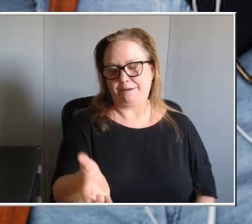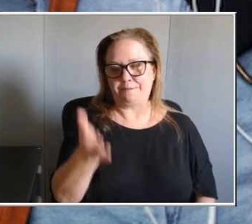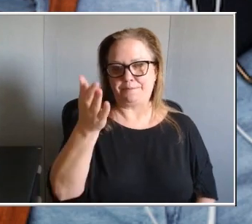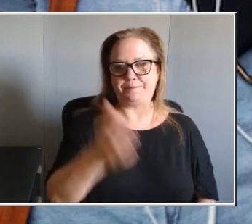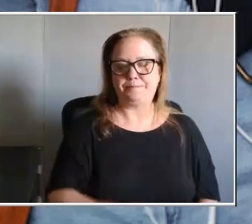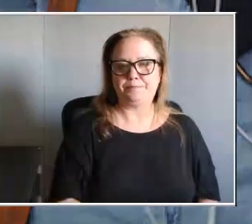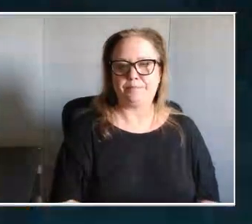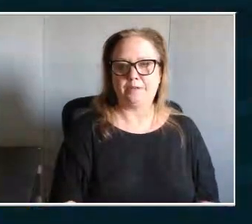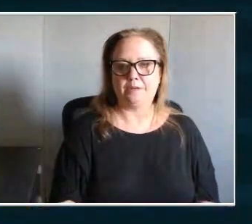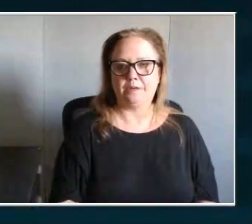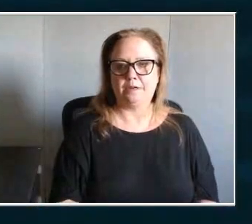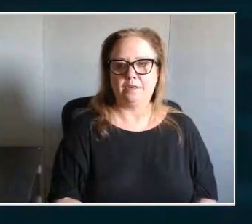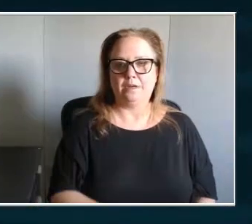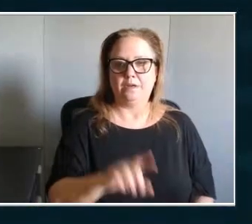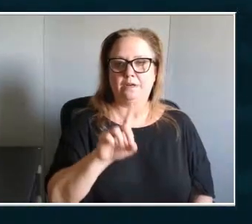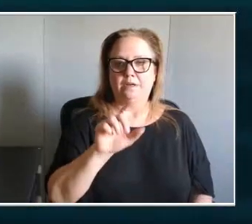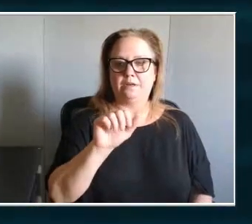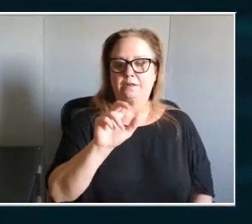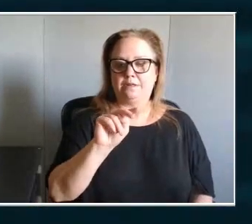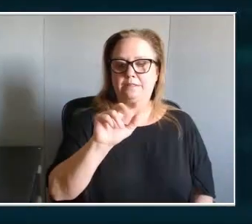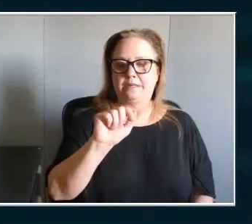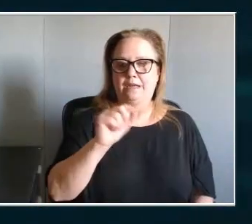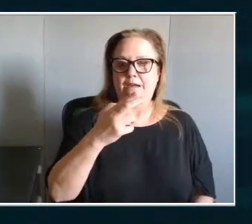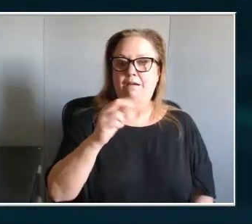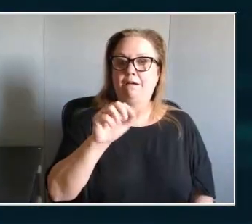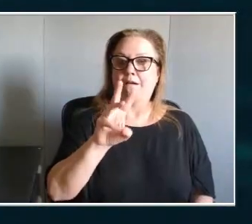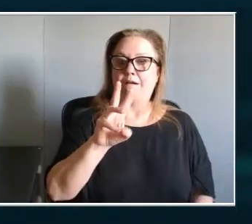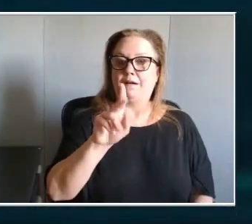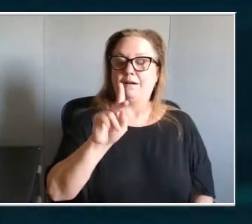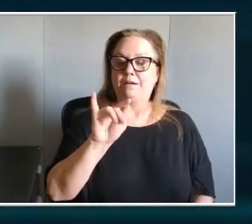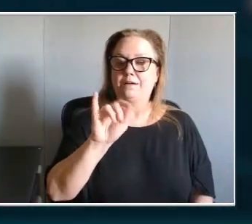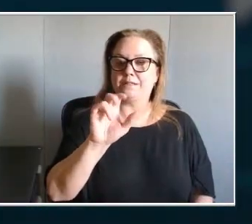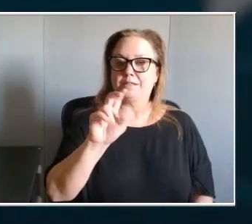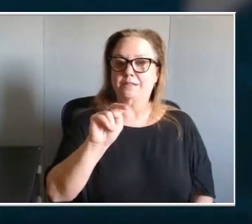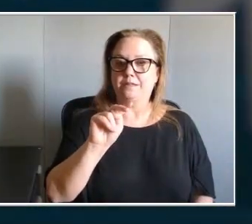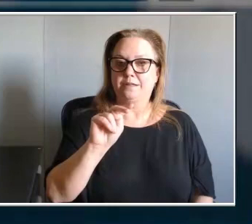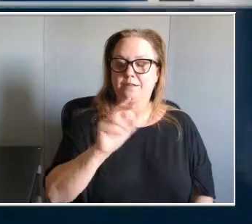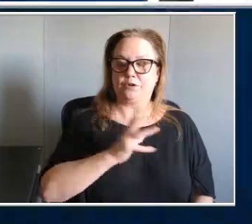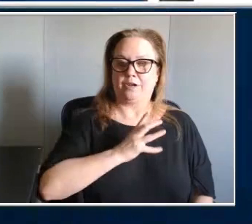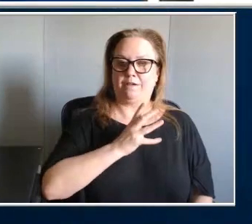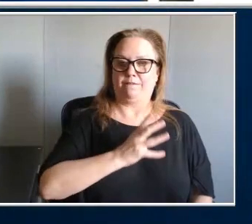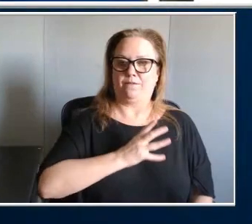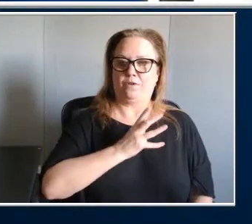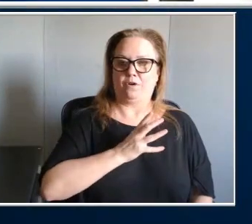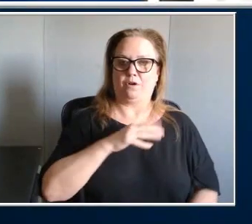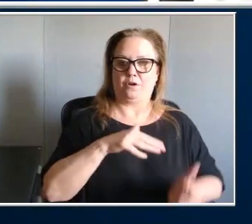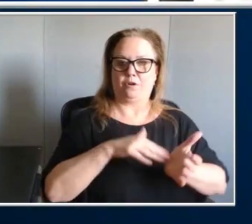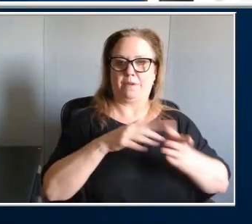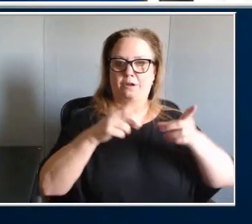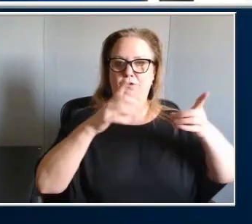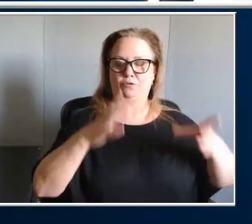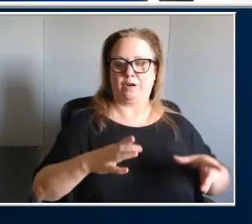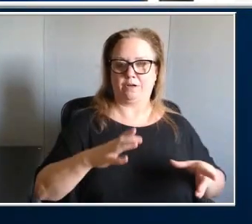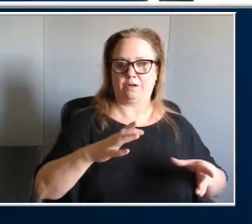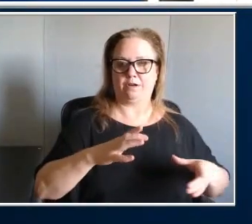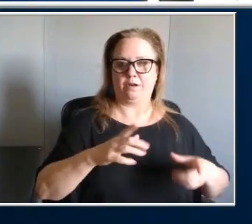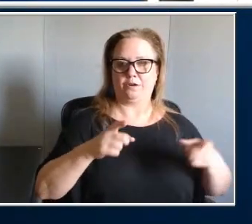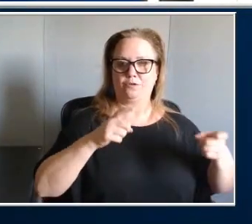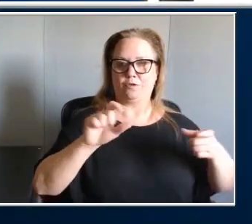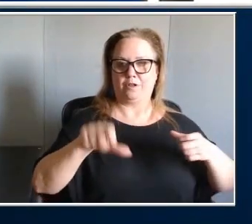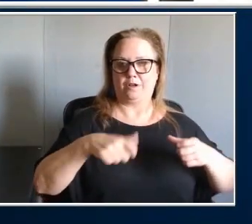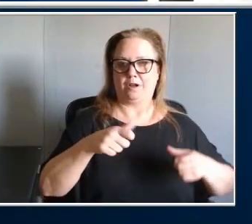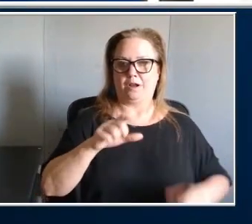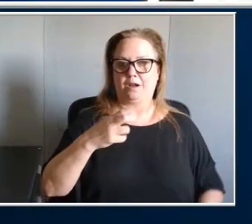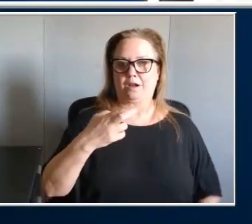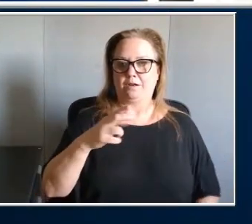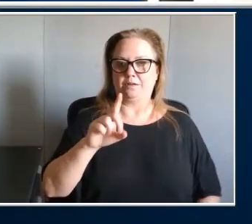Let's check in for a moment with Dr. Dana Hawkinson, Hawkeye. You know, Dana, they're getting real formal with you. You're the medical director of prevention and control, all that other stuff. I'm still going to call you